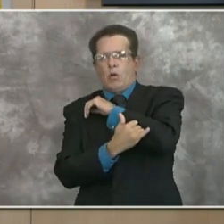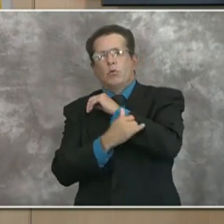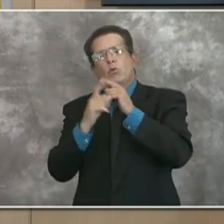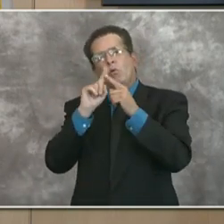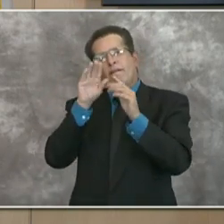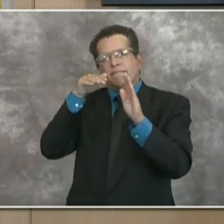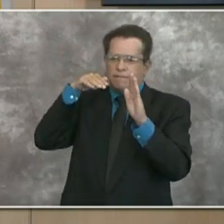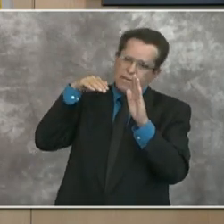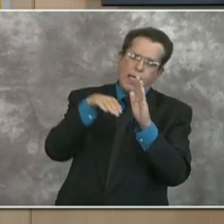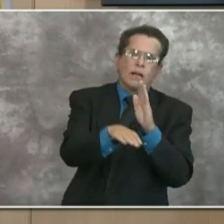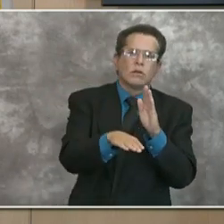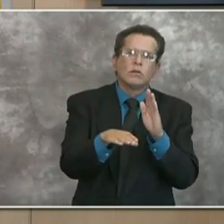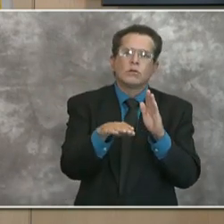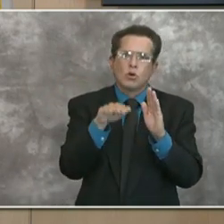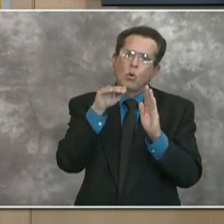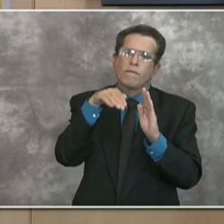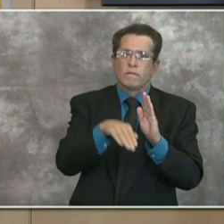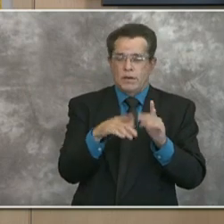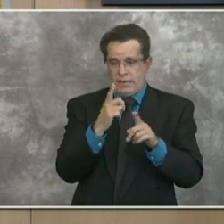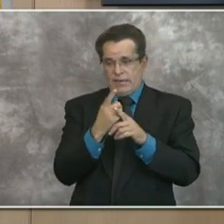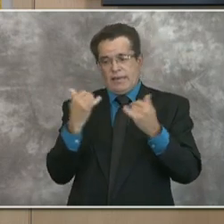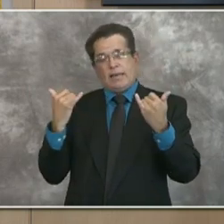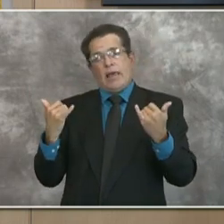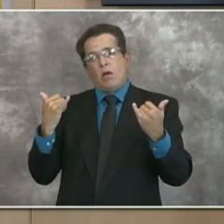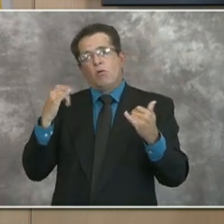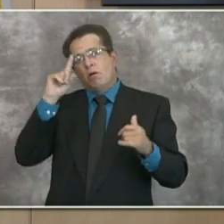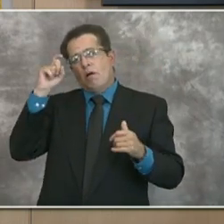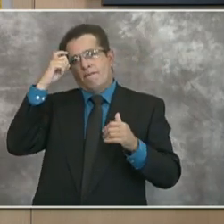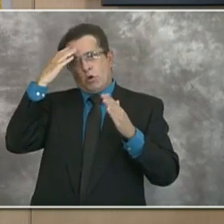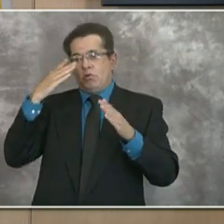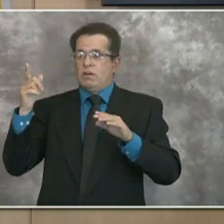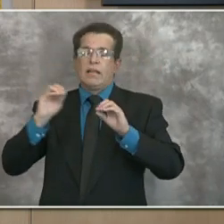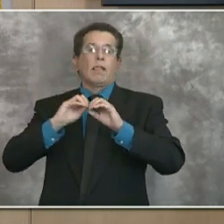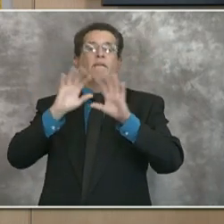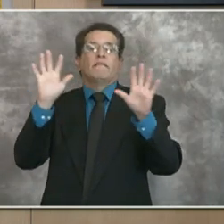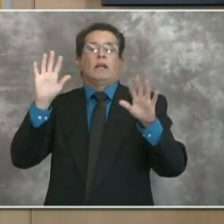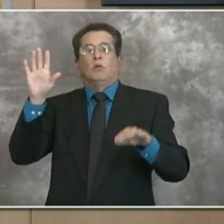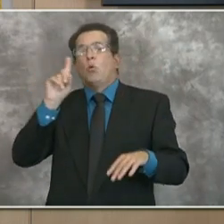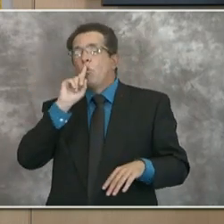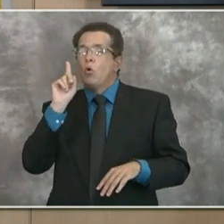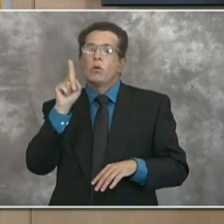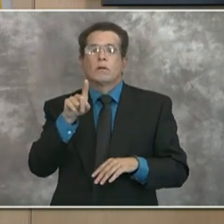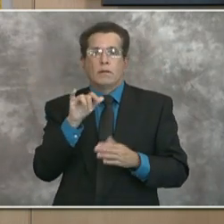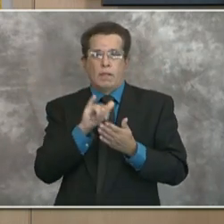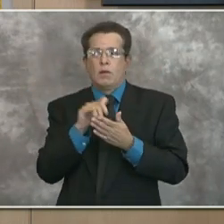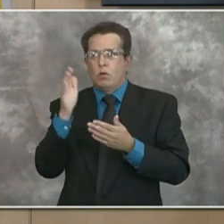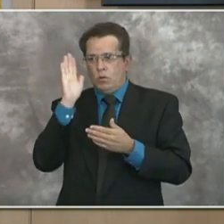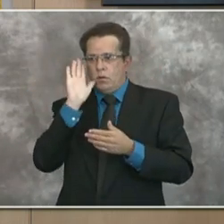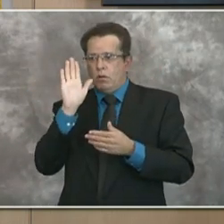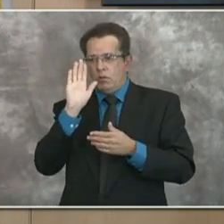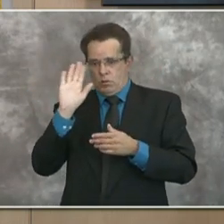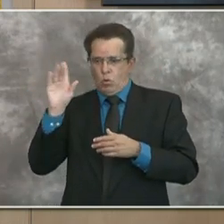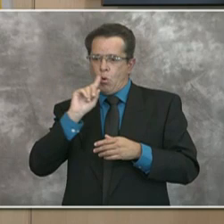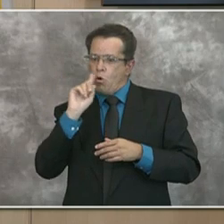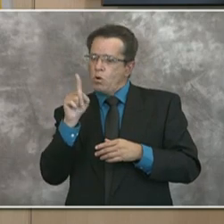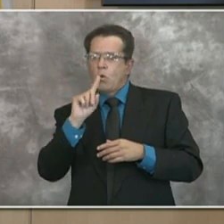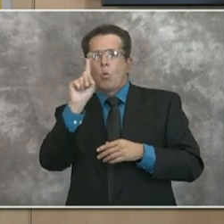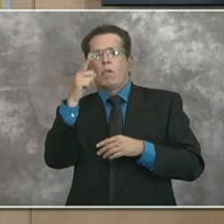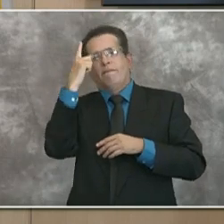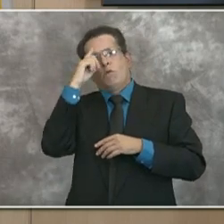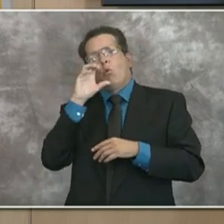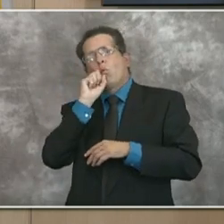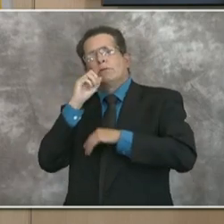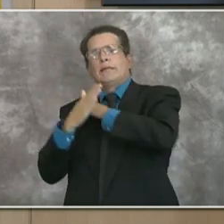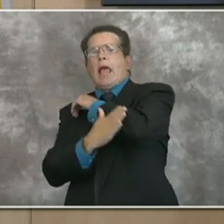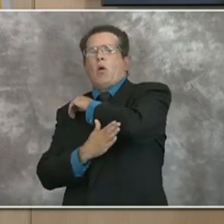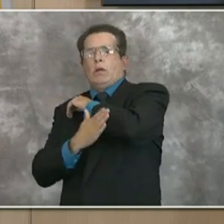curve. Today, the governor clarified his order to announce that his order will only apply to Orange County as